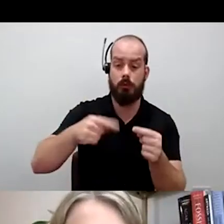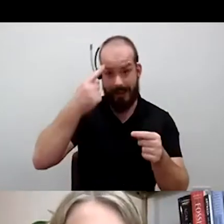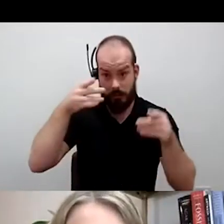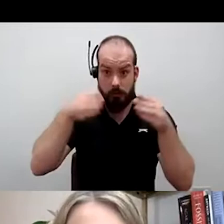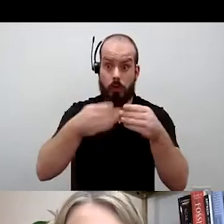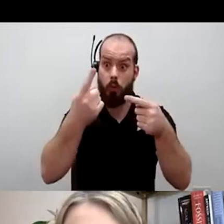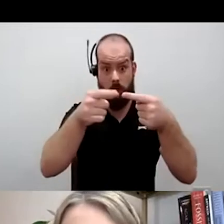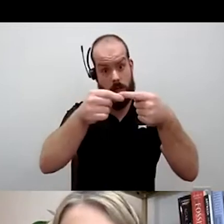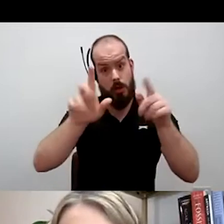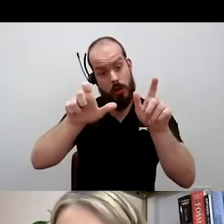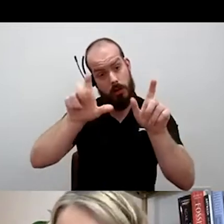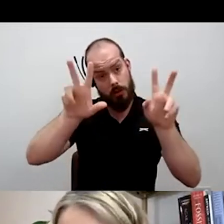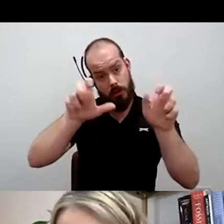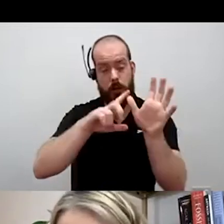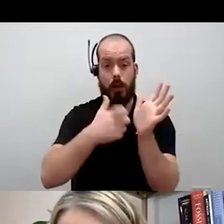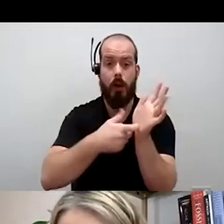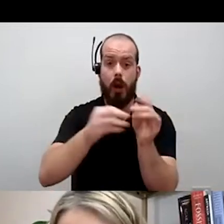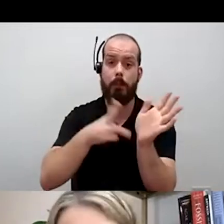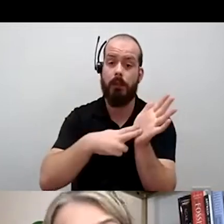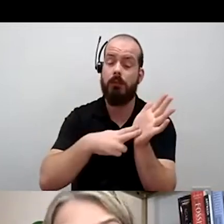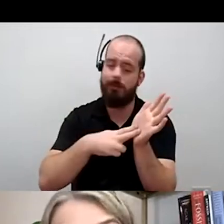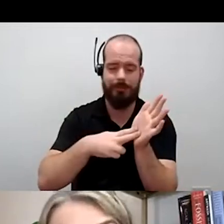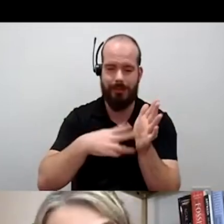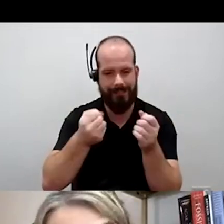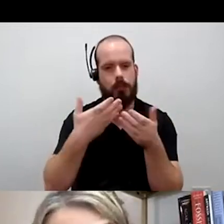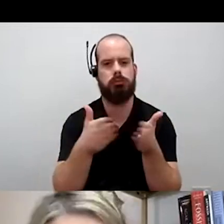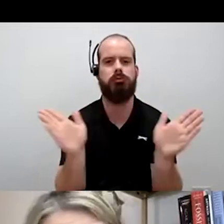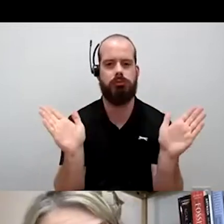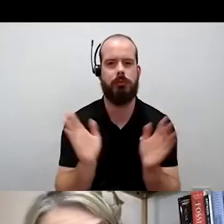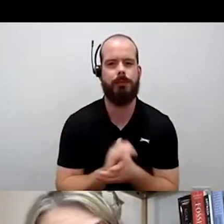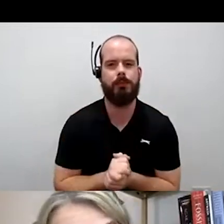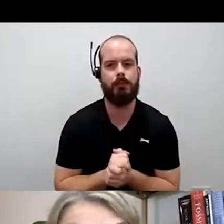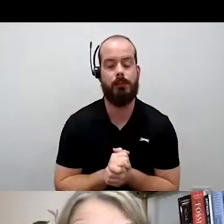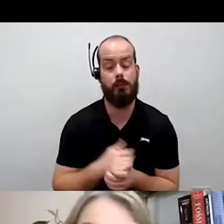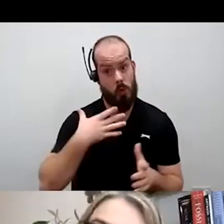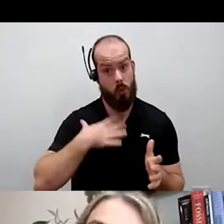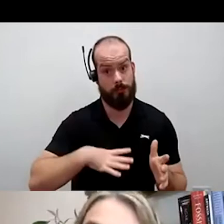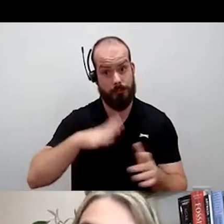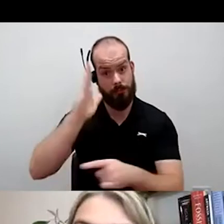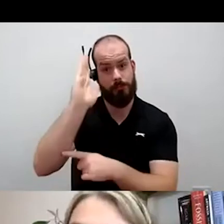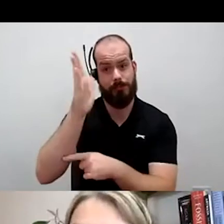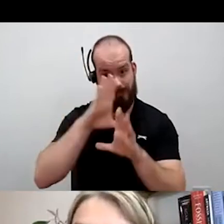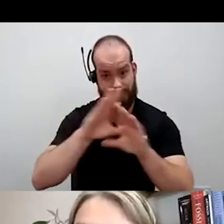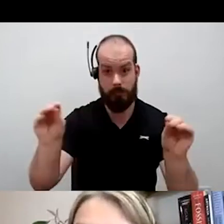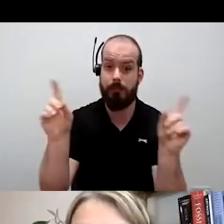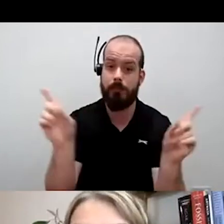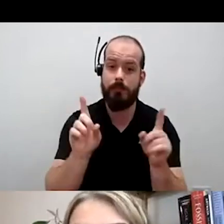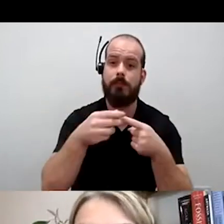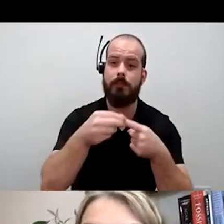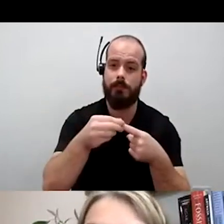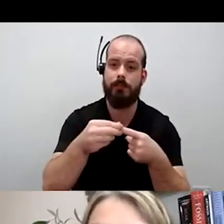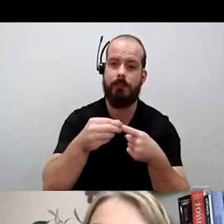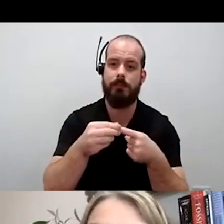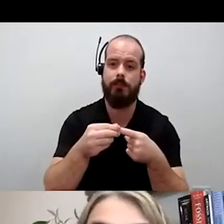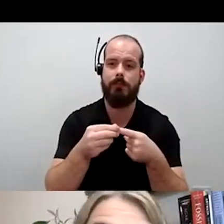far. So we've got some really interesting speakers. I want to issue a health warning at the beginning of this to say we have ended up with what